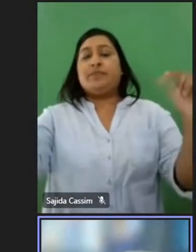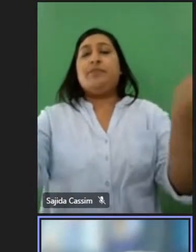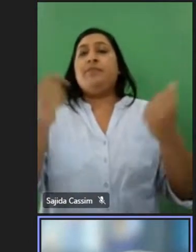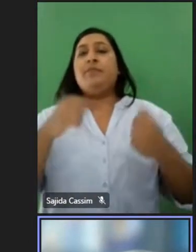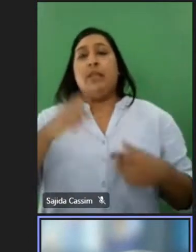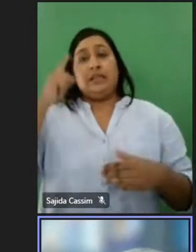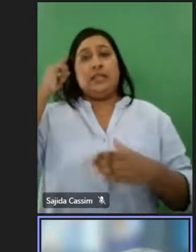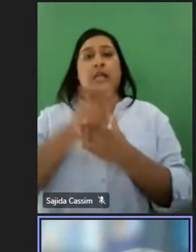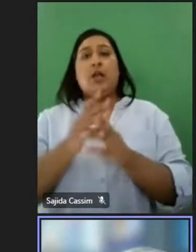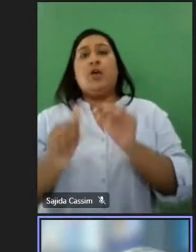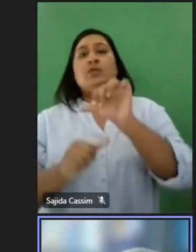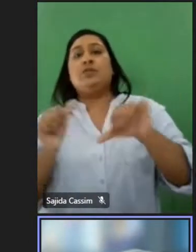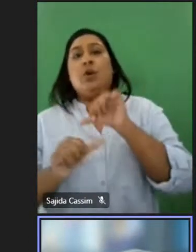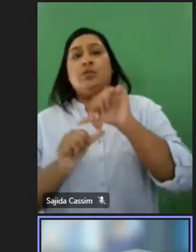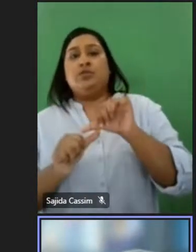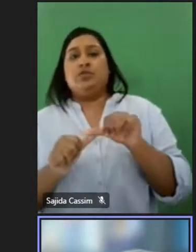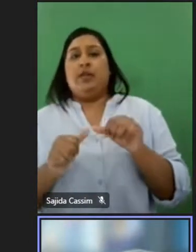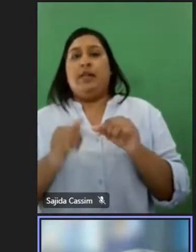feeling stress,